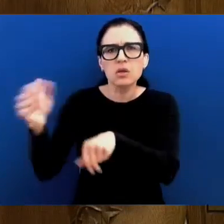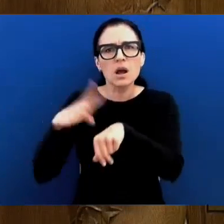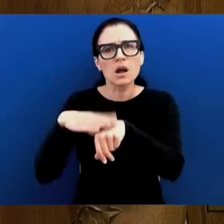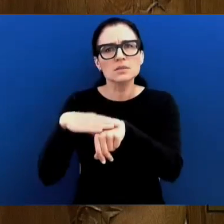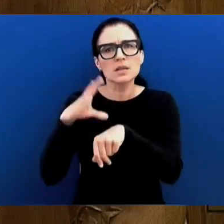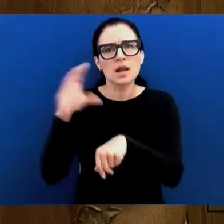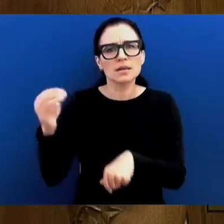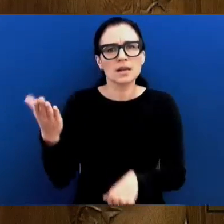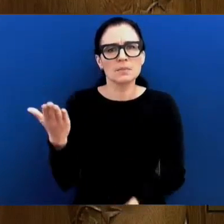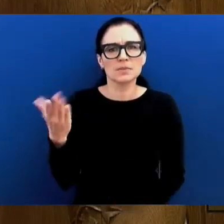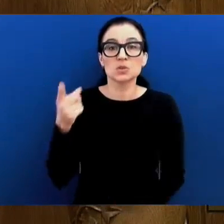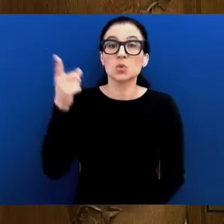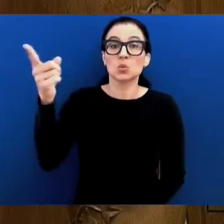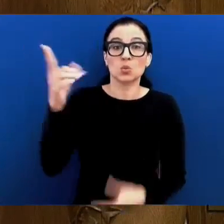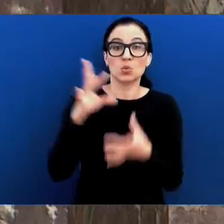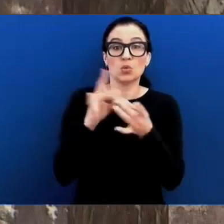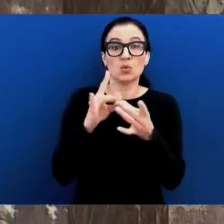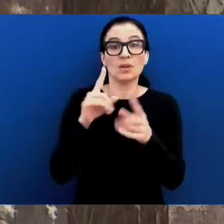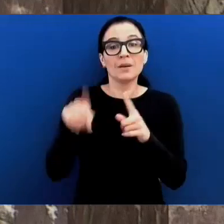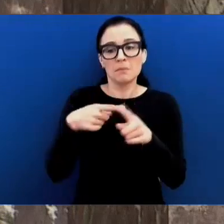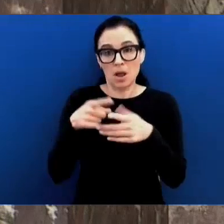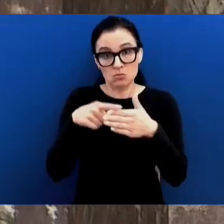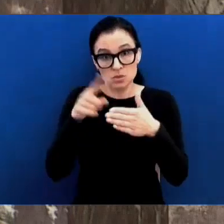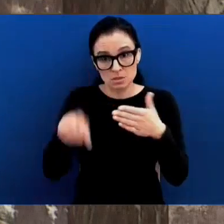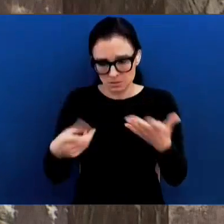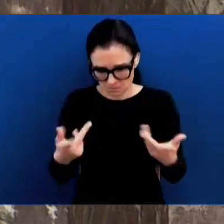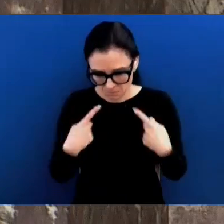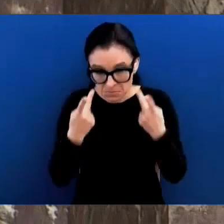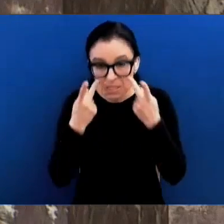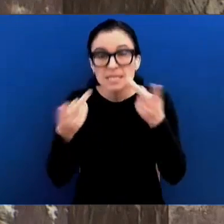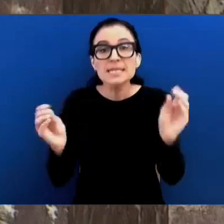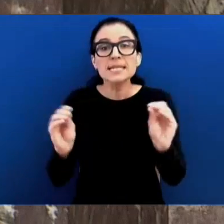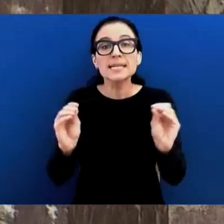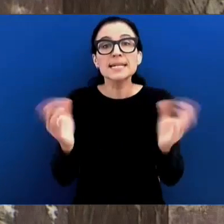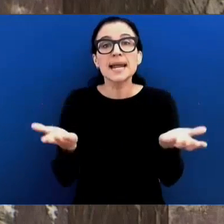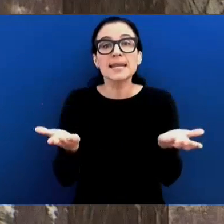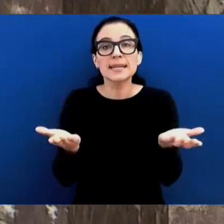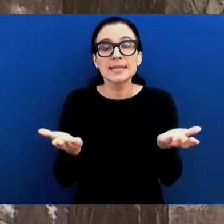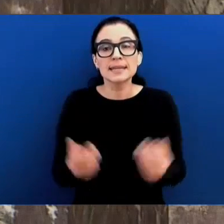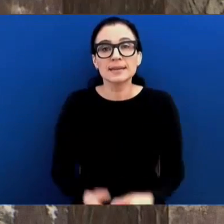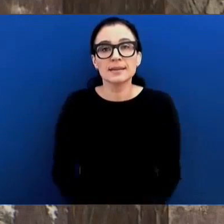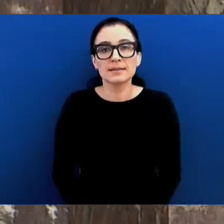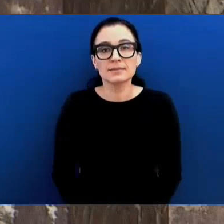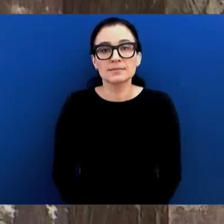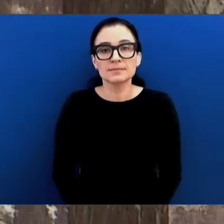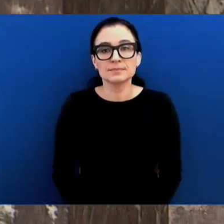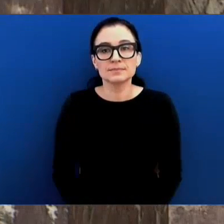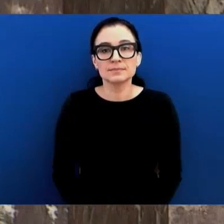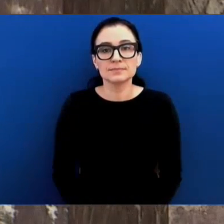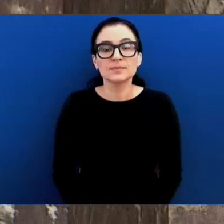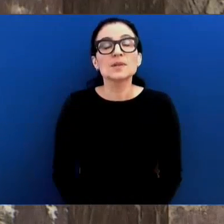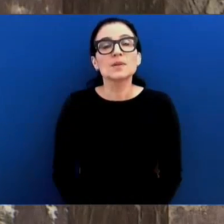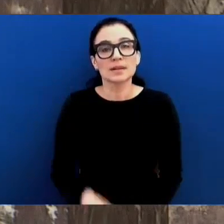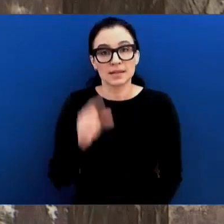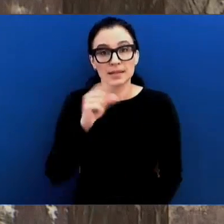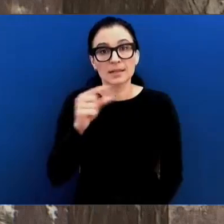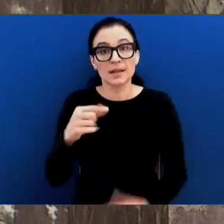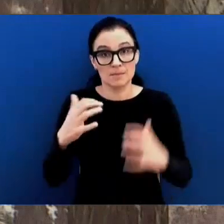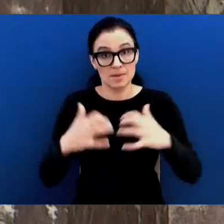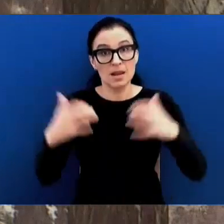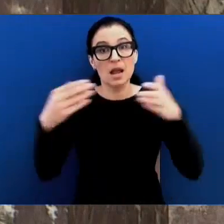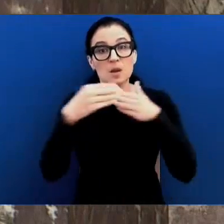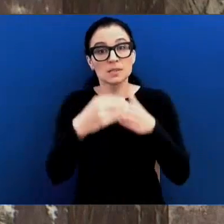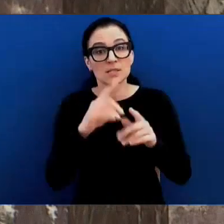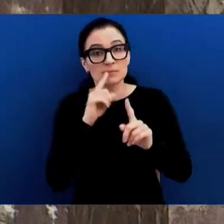Government House Leader. Thank you, Honourable Speaker. And again, down this track of carbon tax, I think the member asked the question. He should just maybe look over his right